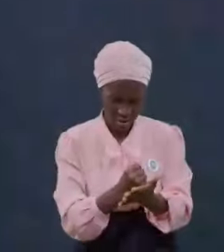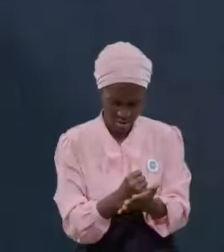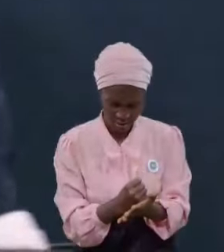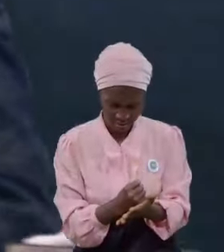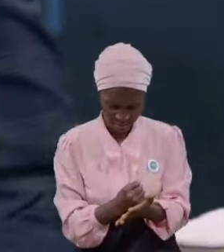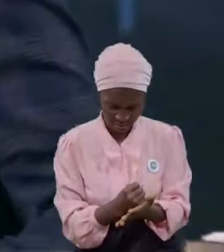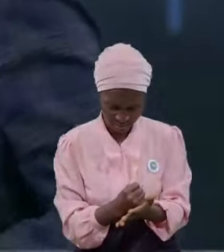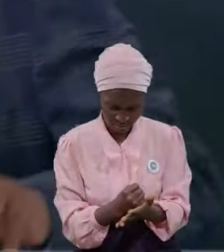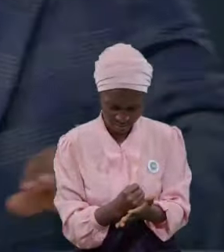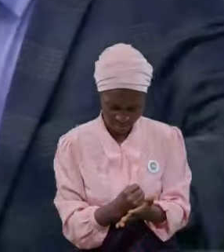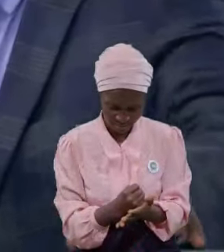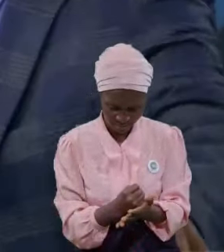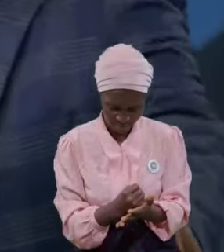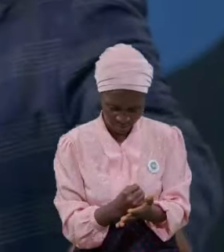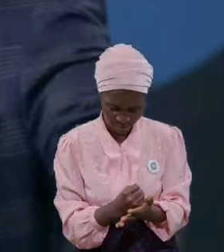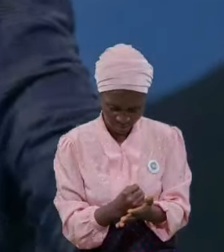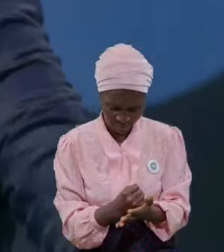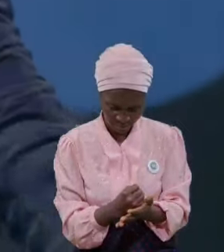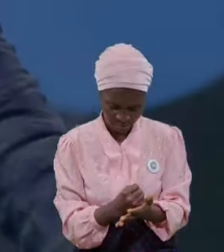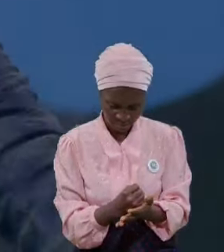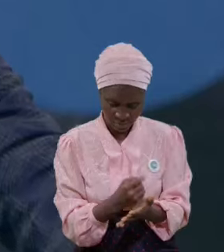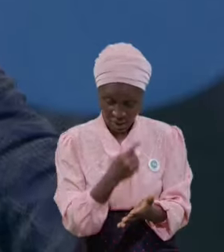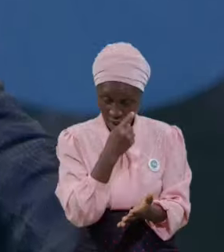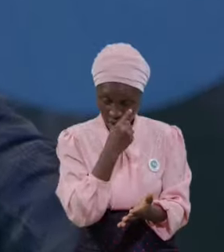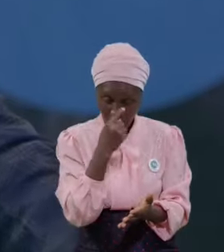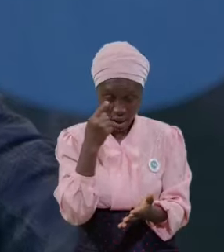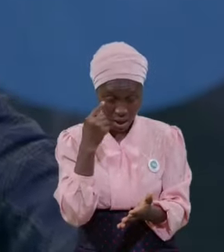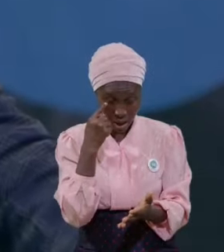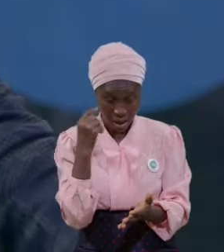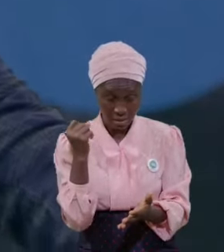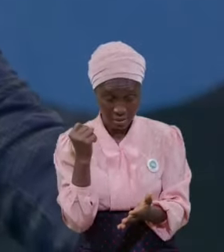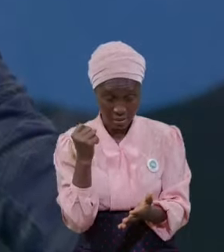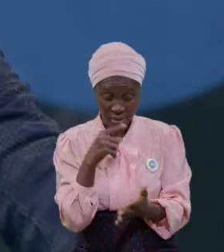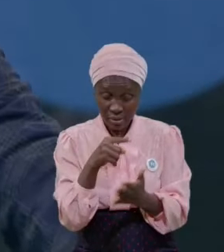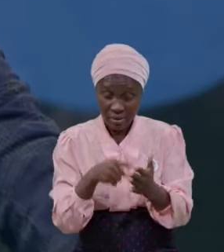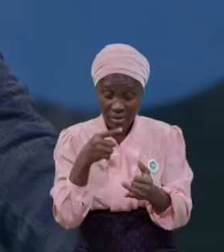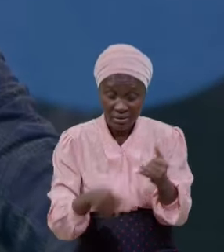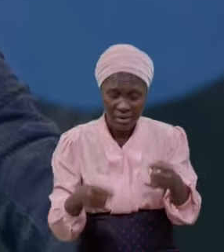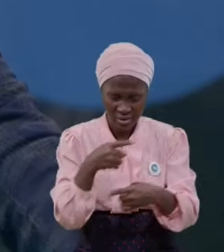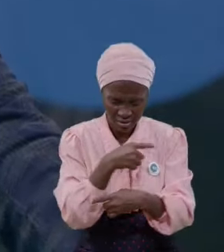Eyes, this final day, there will be sight for the blind.